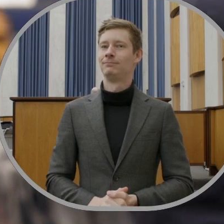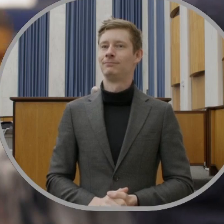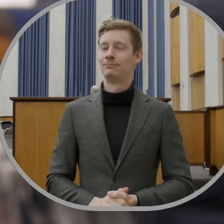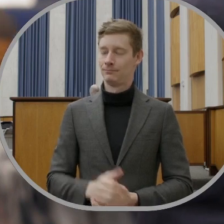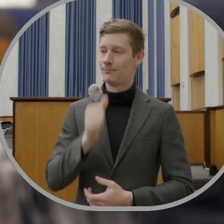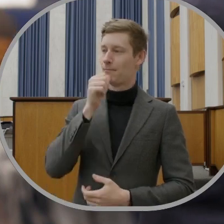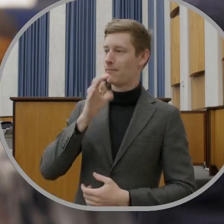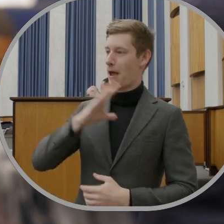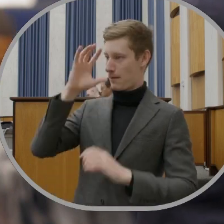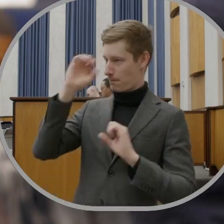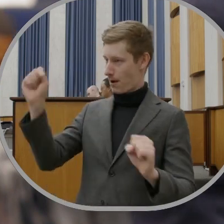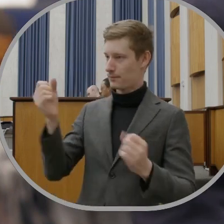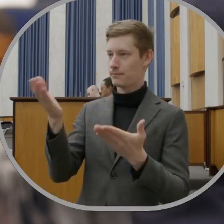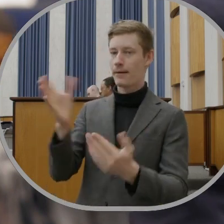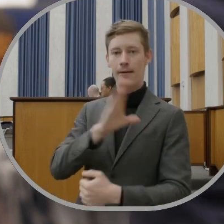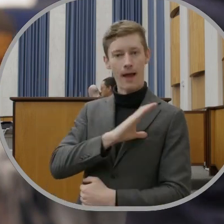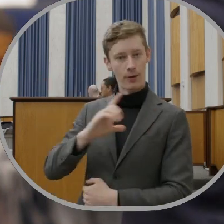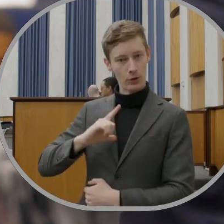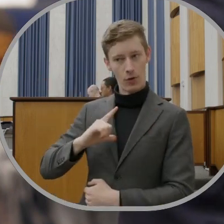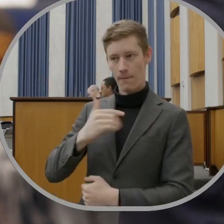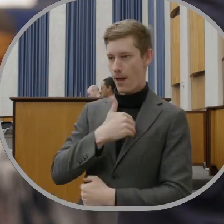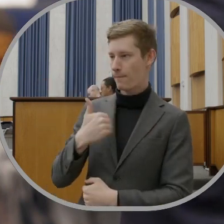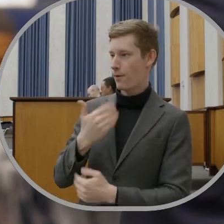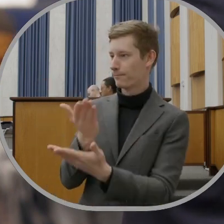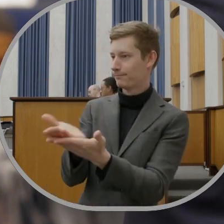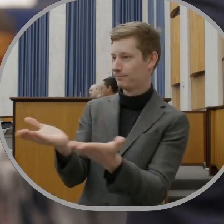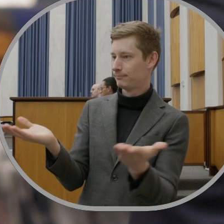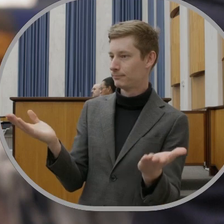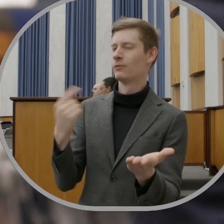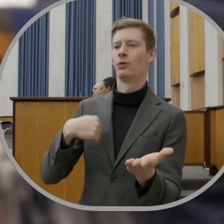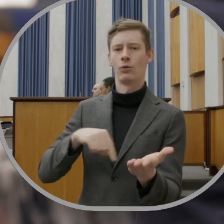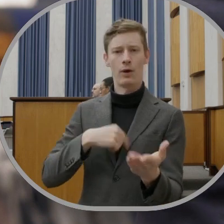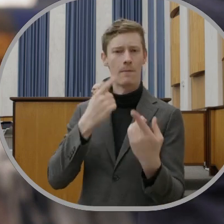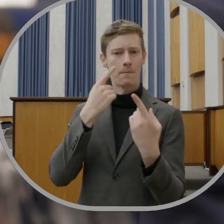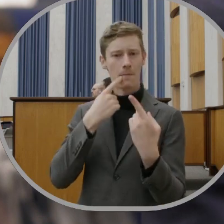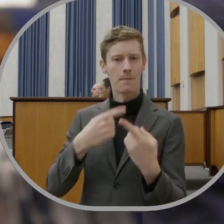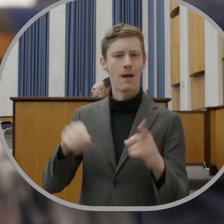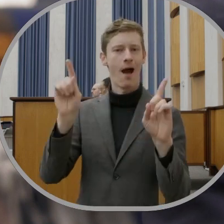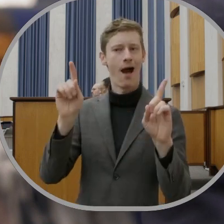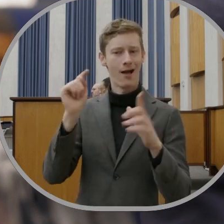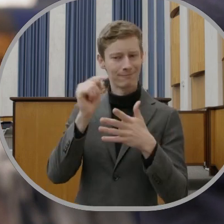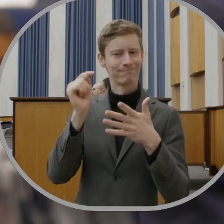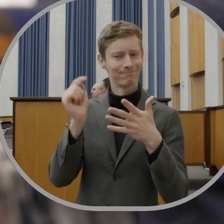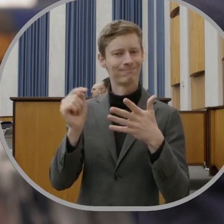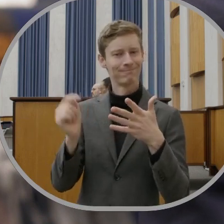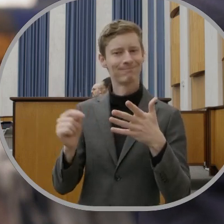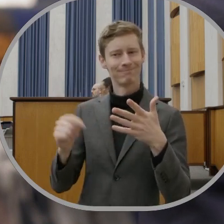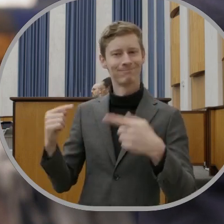Madam President, members of council, we have accomplished quite a lot over the last 8 years. And